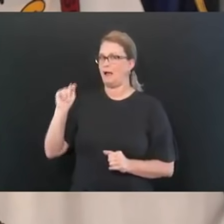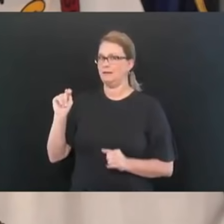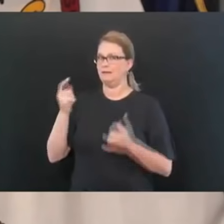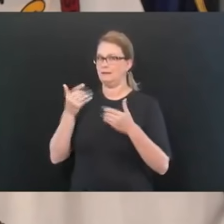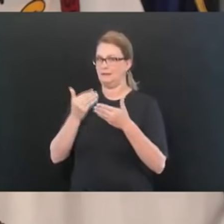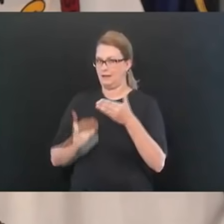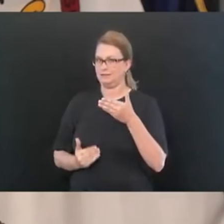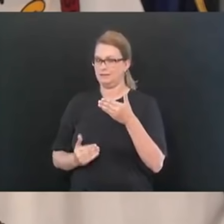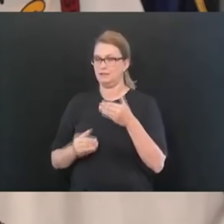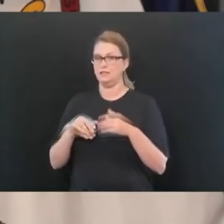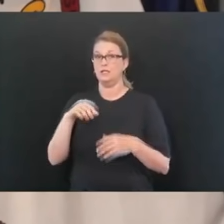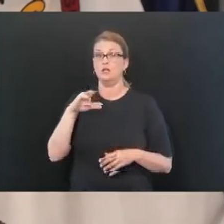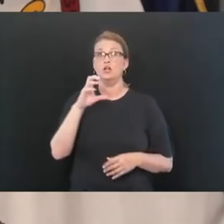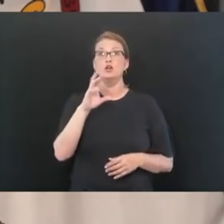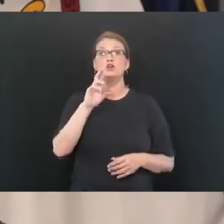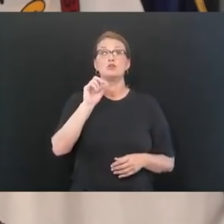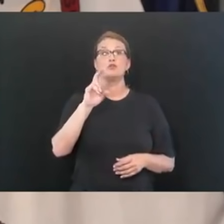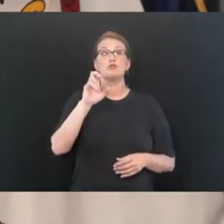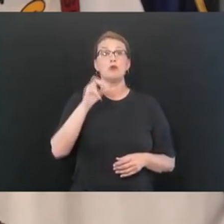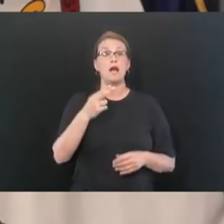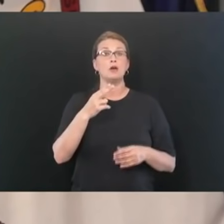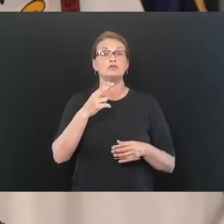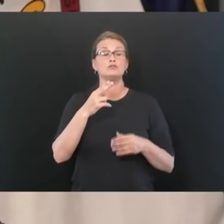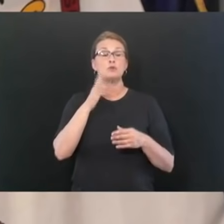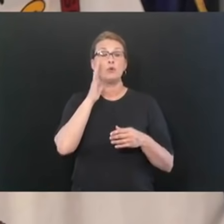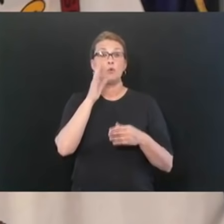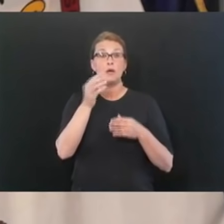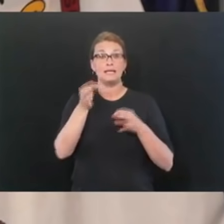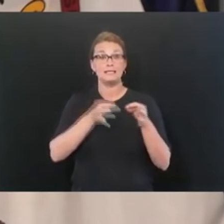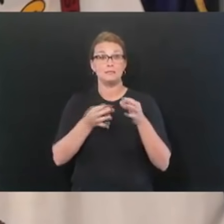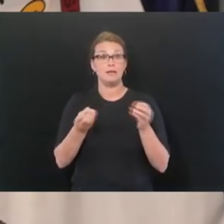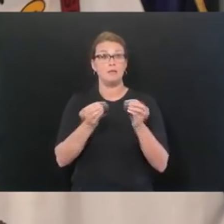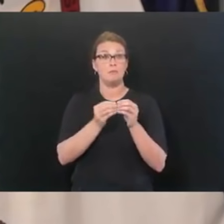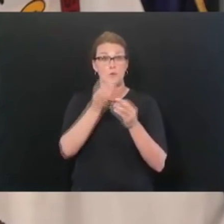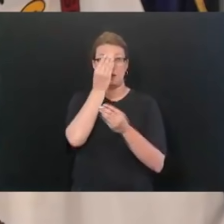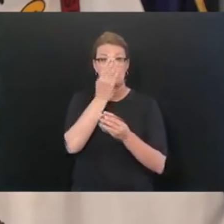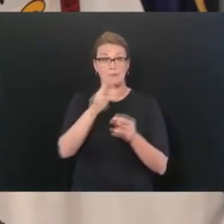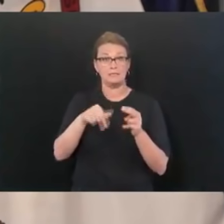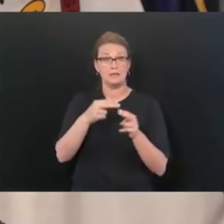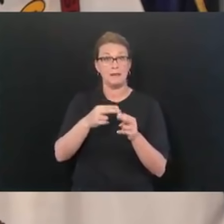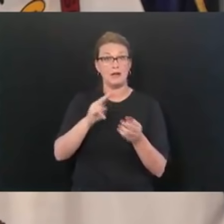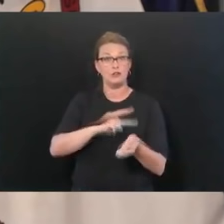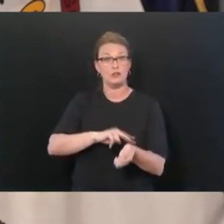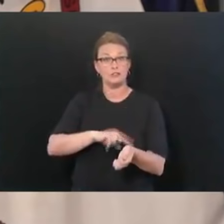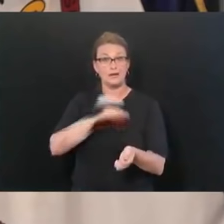Secretary Crouch is going to be going through some things on the nursing homes.